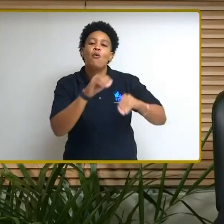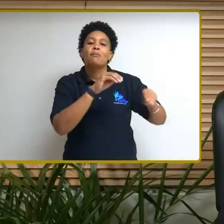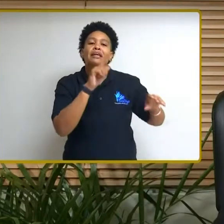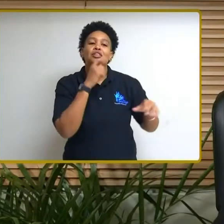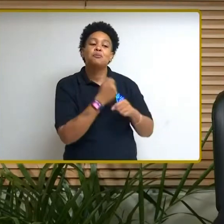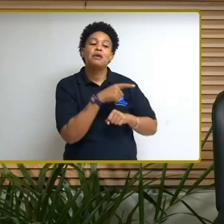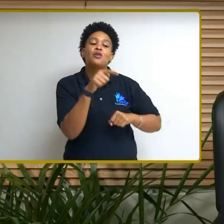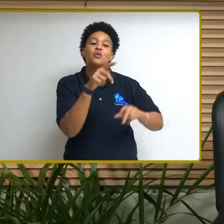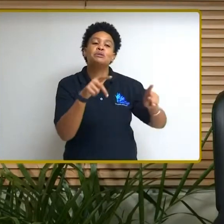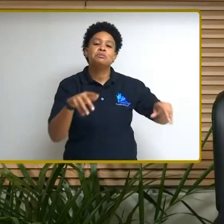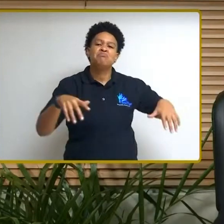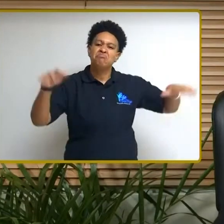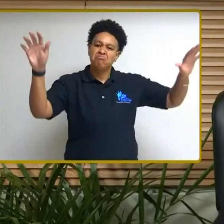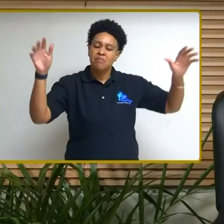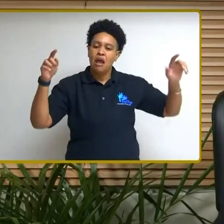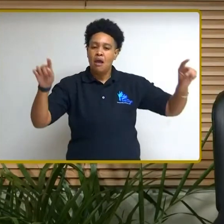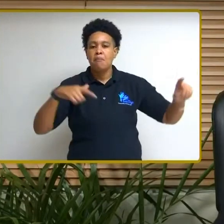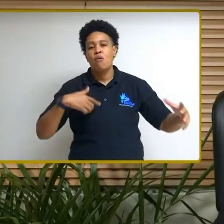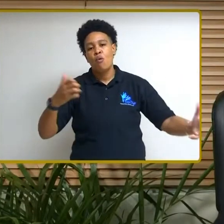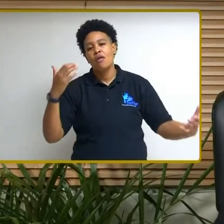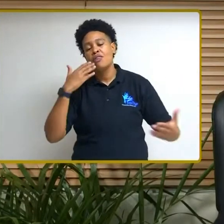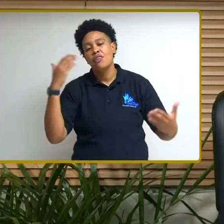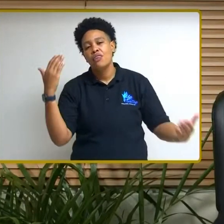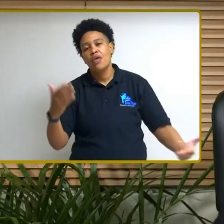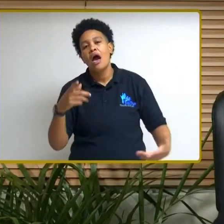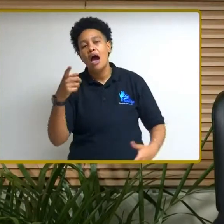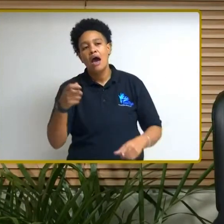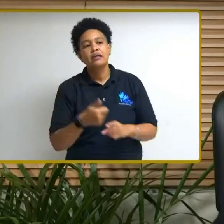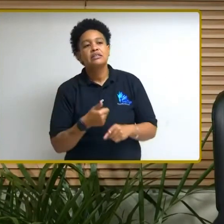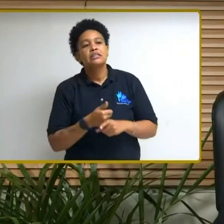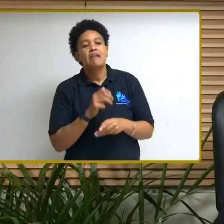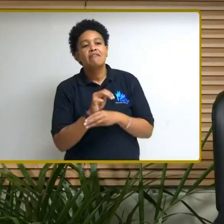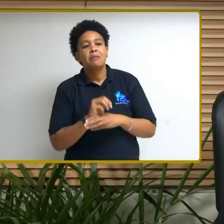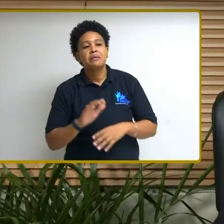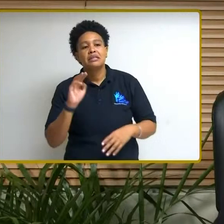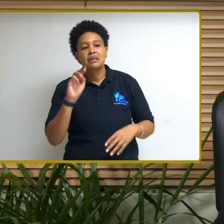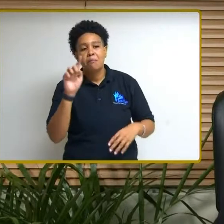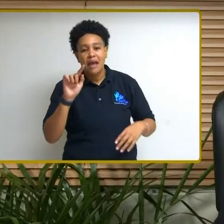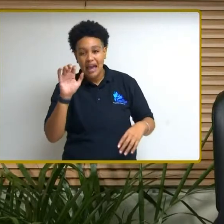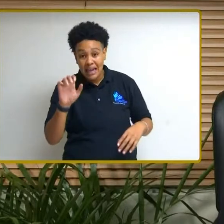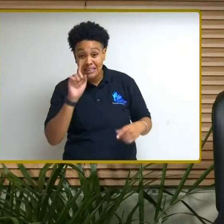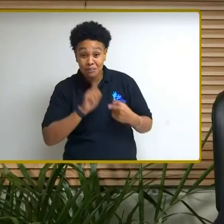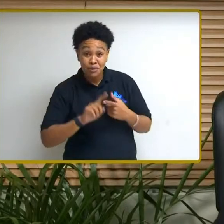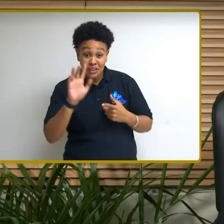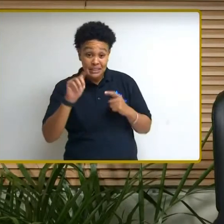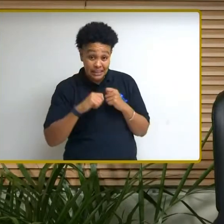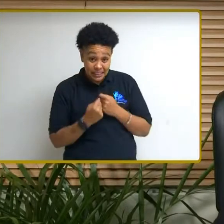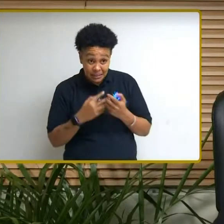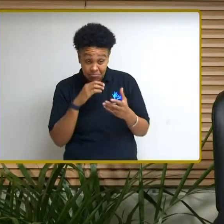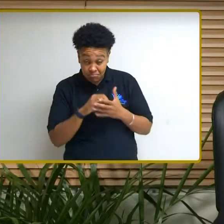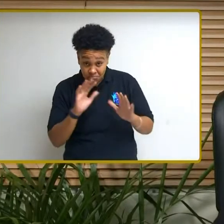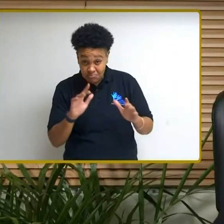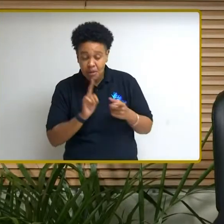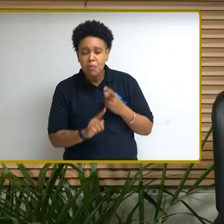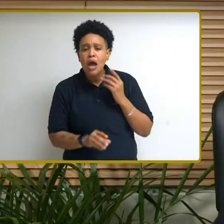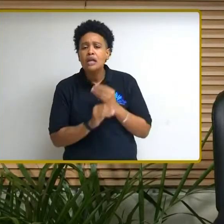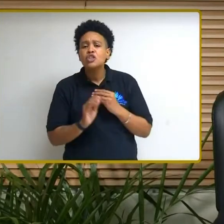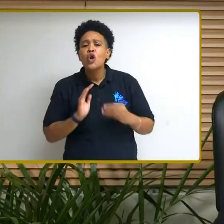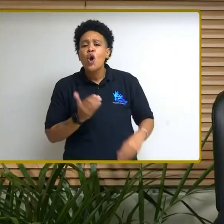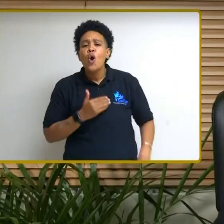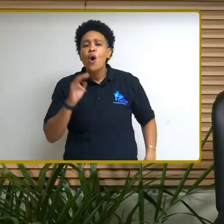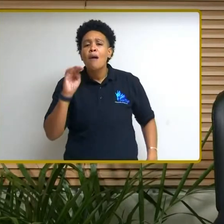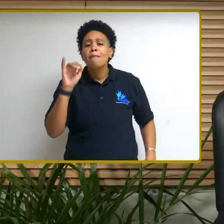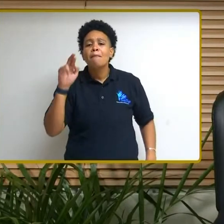get those persons out. And I want to thank Minister McKenzie and his team, and also our mayors